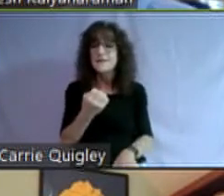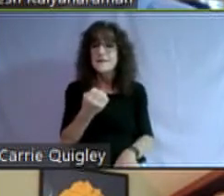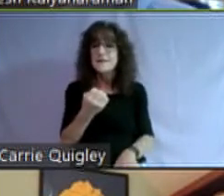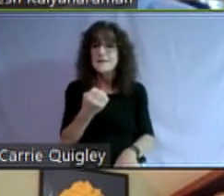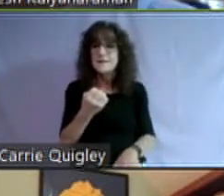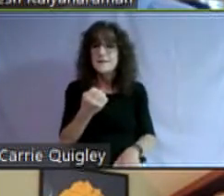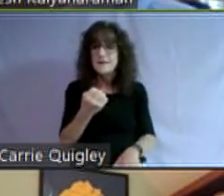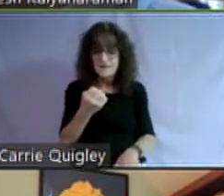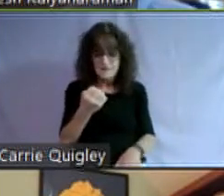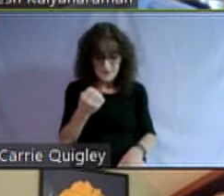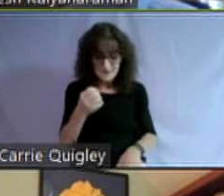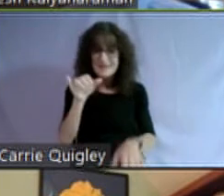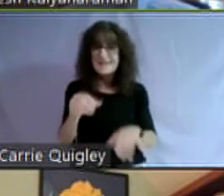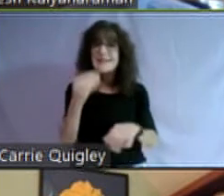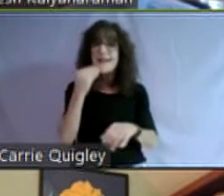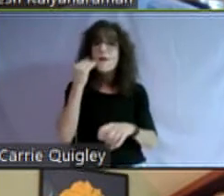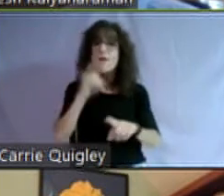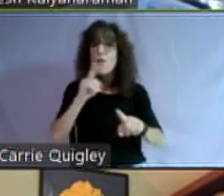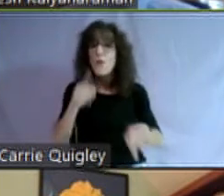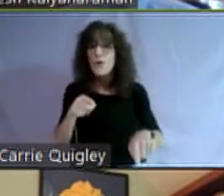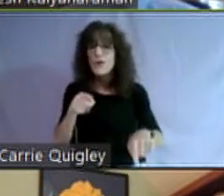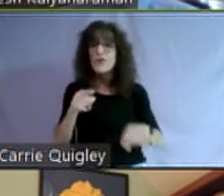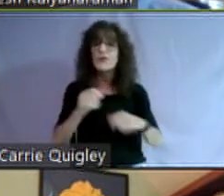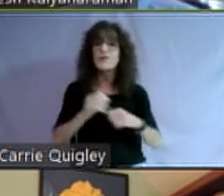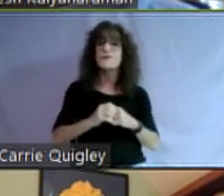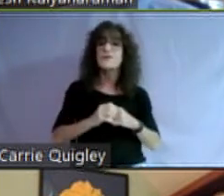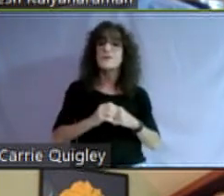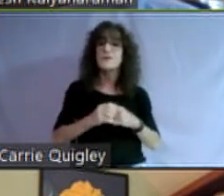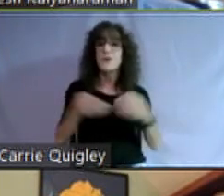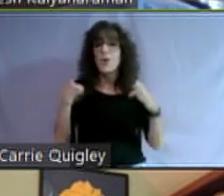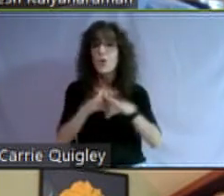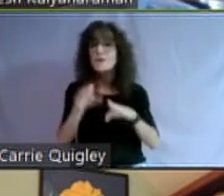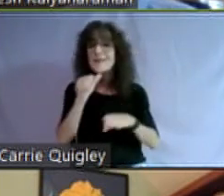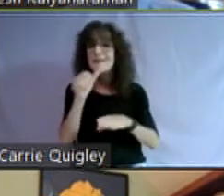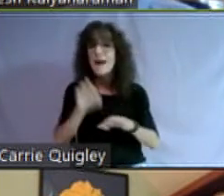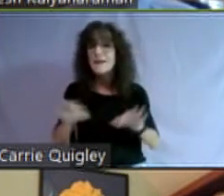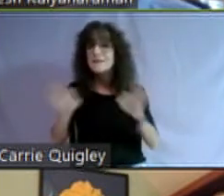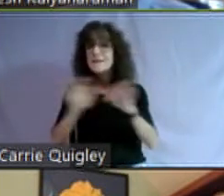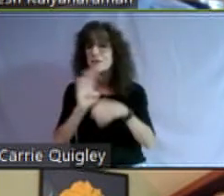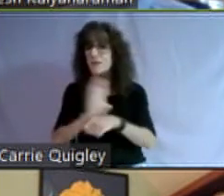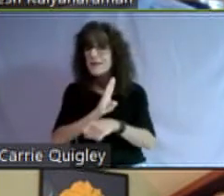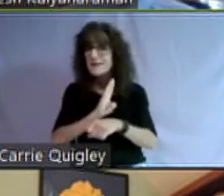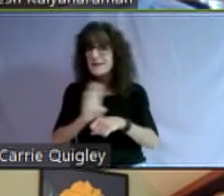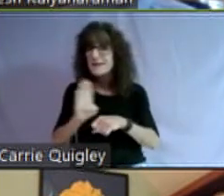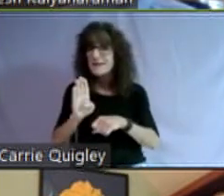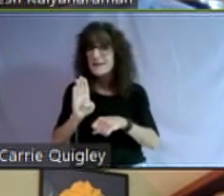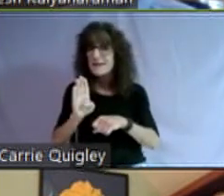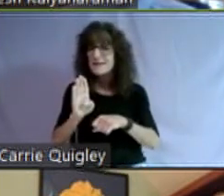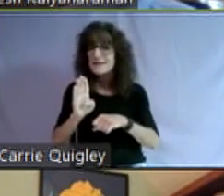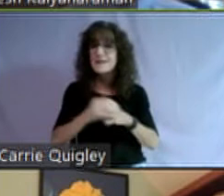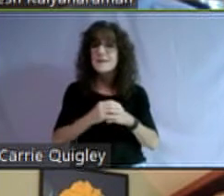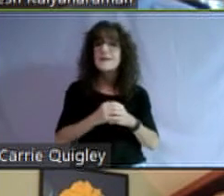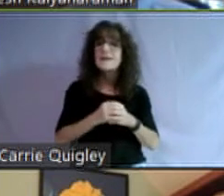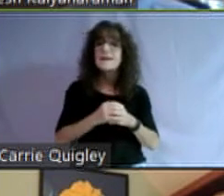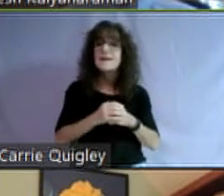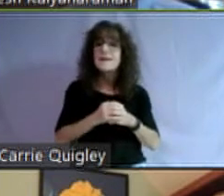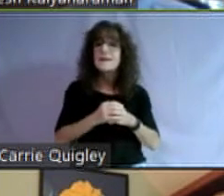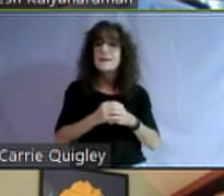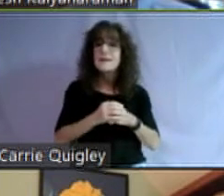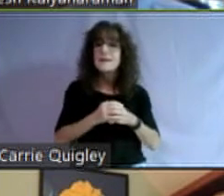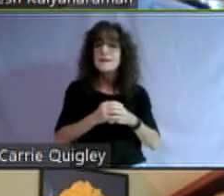of stay-at-home orders and closure of non-essential businesses absolutely